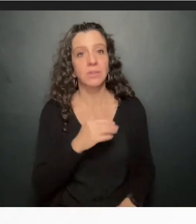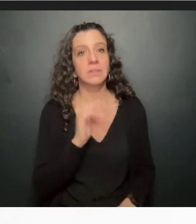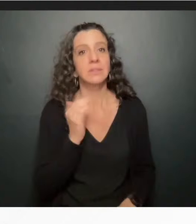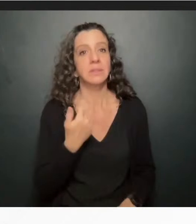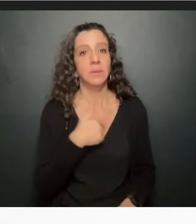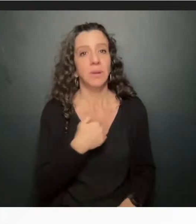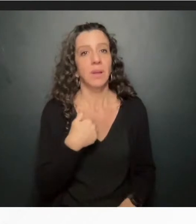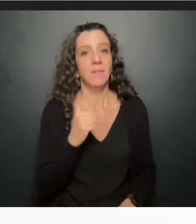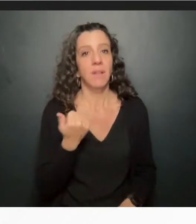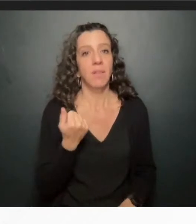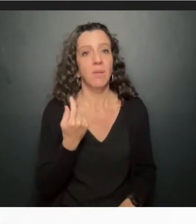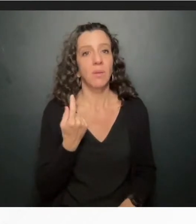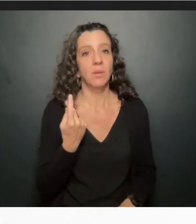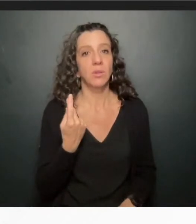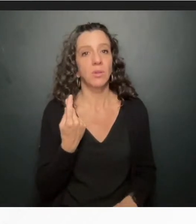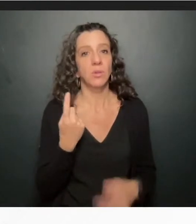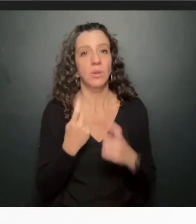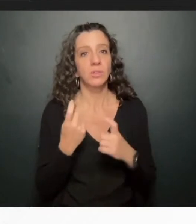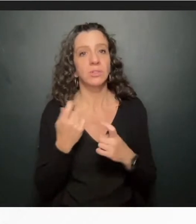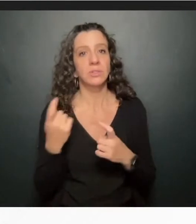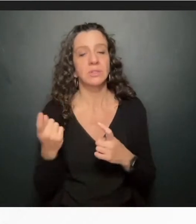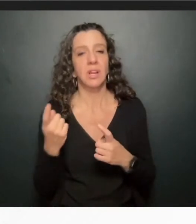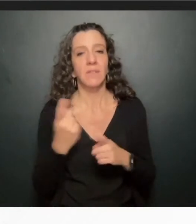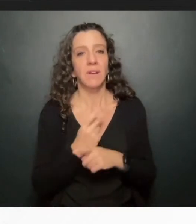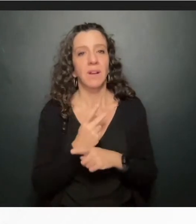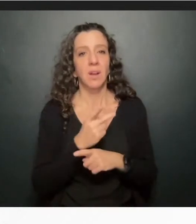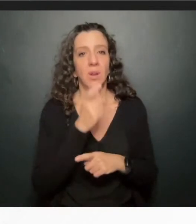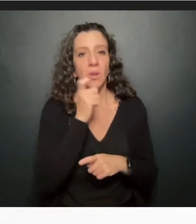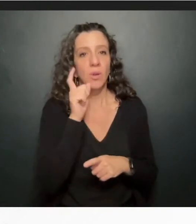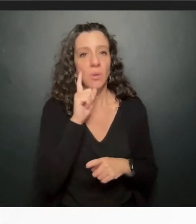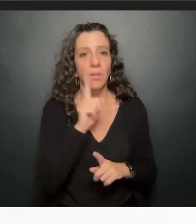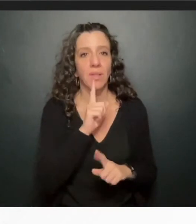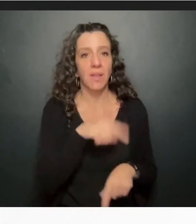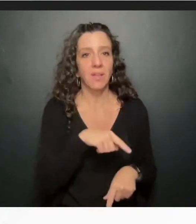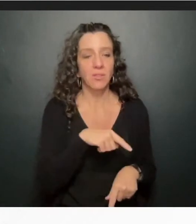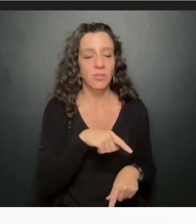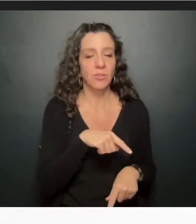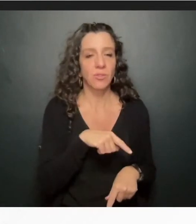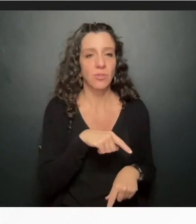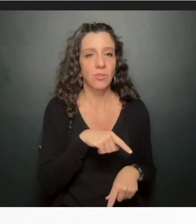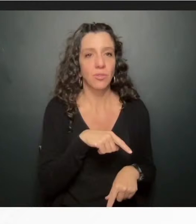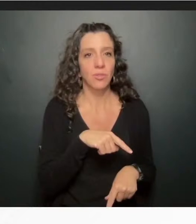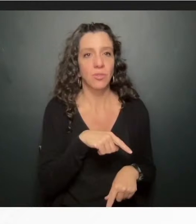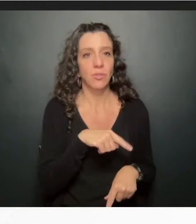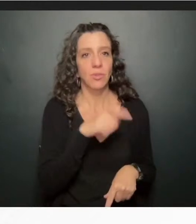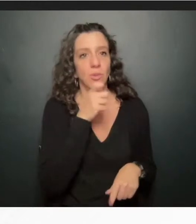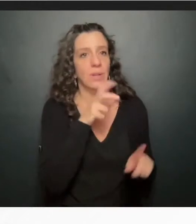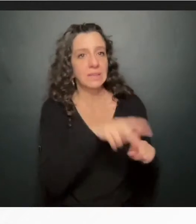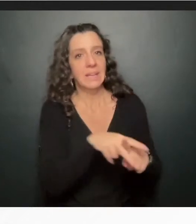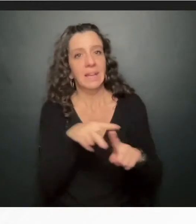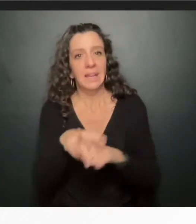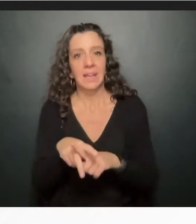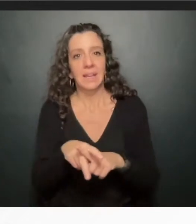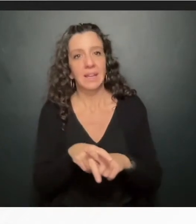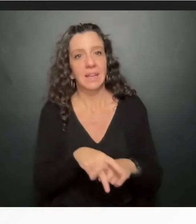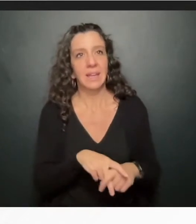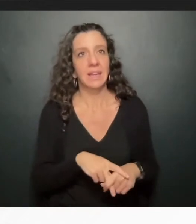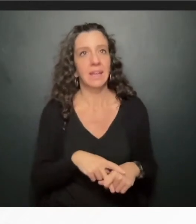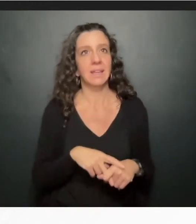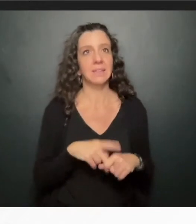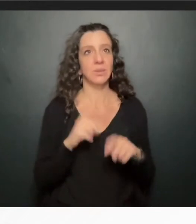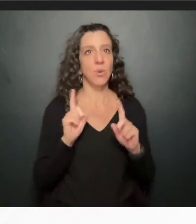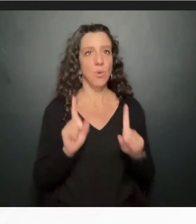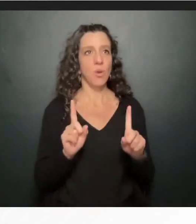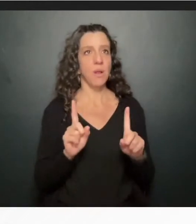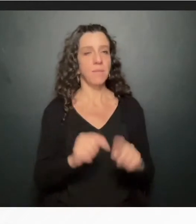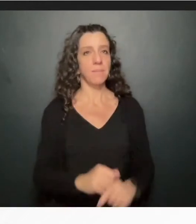They're disseminating where those questions will be, so who our subject matter expert will be to answer those. So if you can just stand